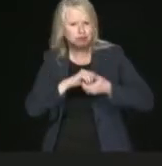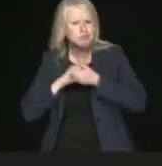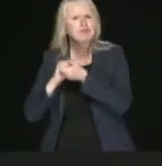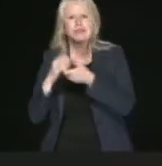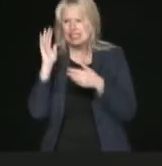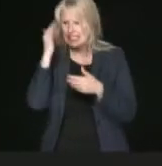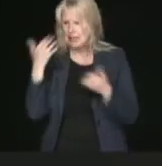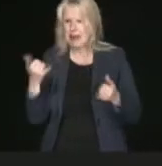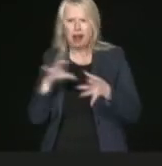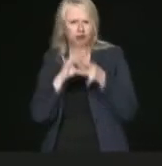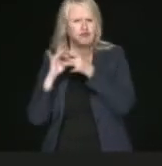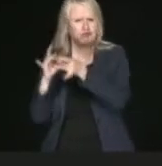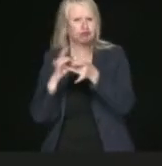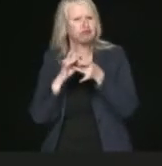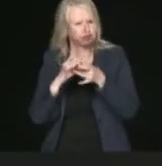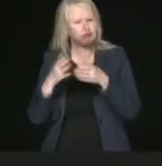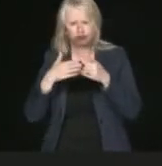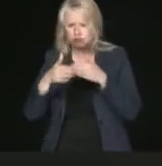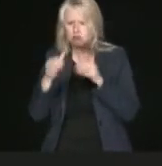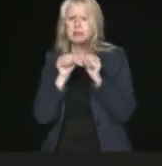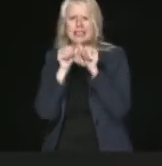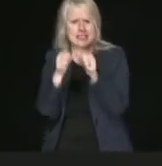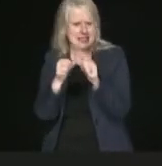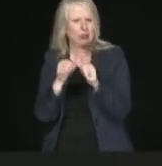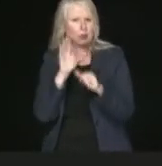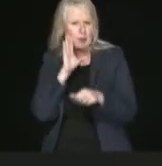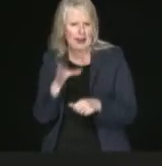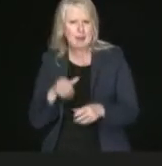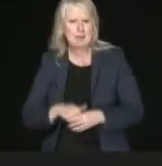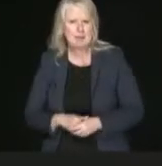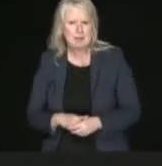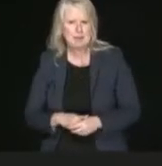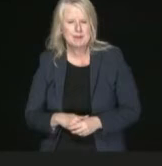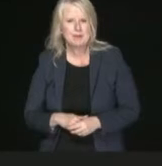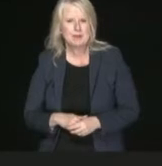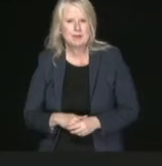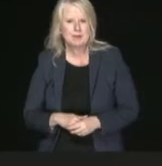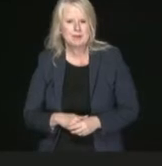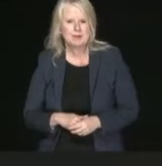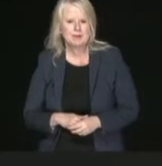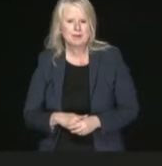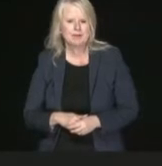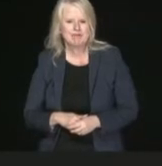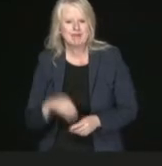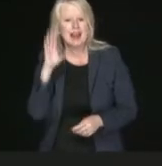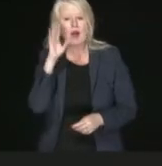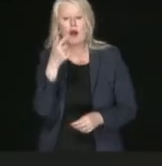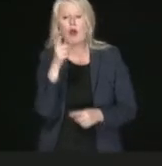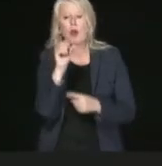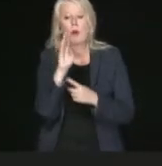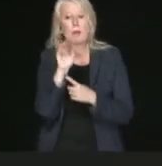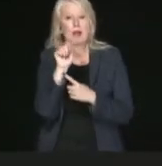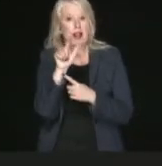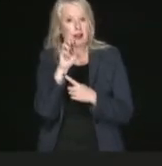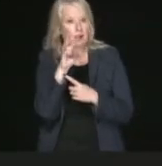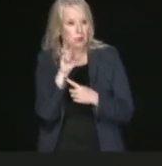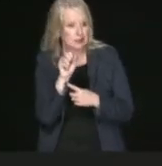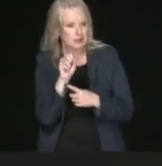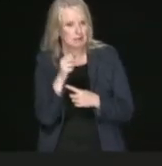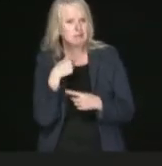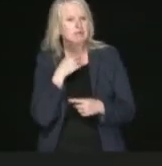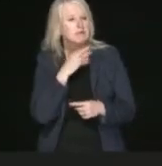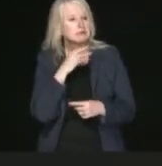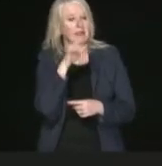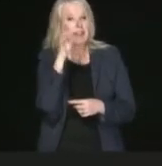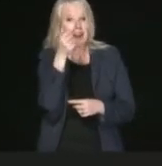pulling together, and we will continue to do that. Hi, Prime Minister. Crystal Logue with Global News. Is the federal government considering any measures, such